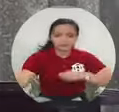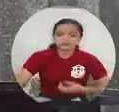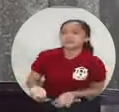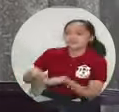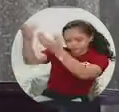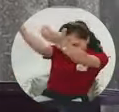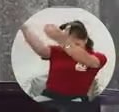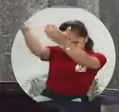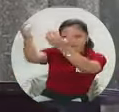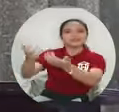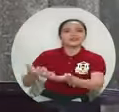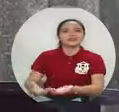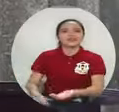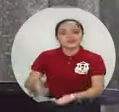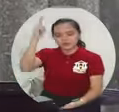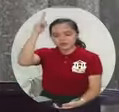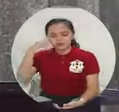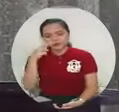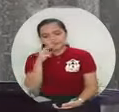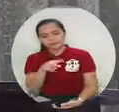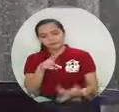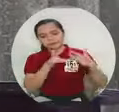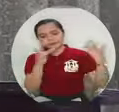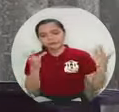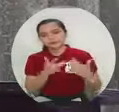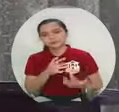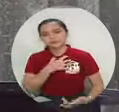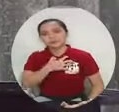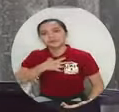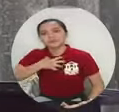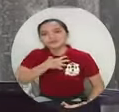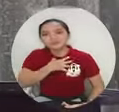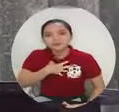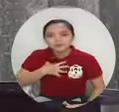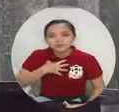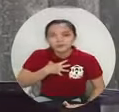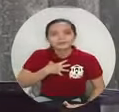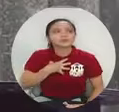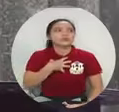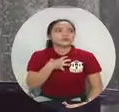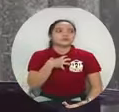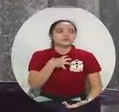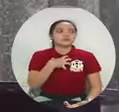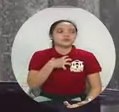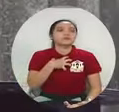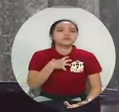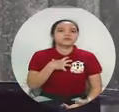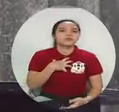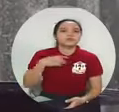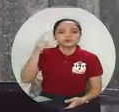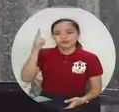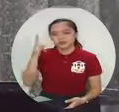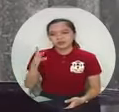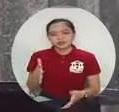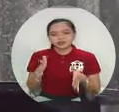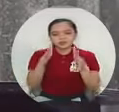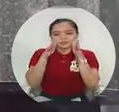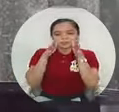God. It affirms or vouches our relationship with God, as Deuteronomy chapter 26, 17